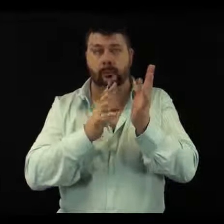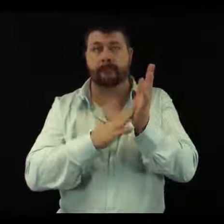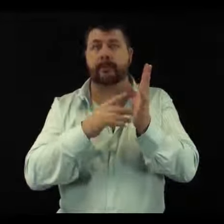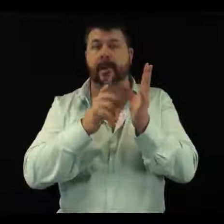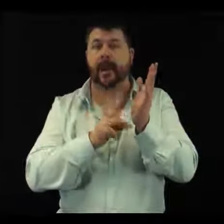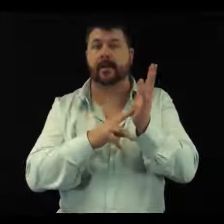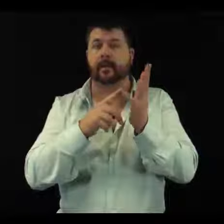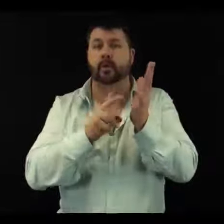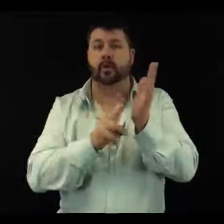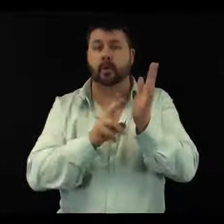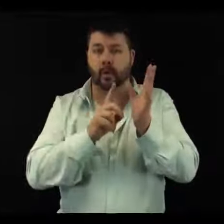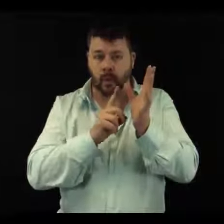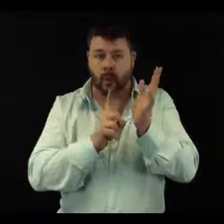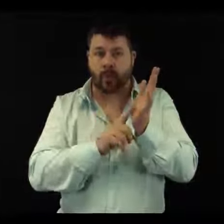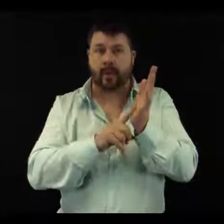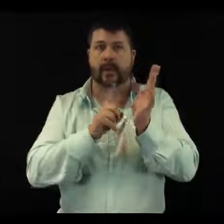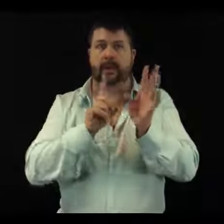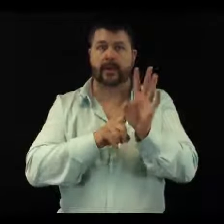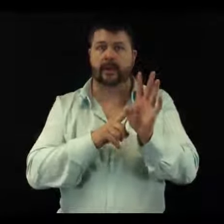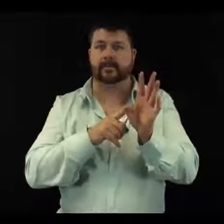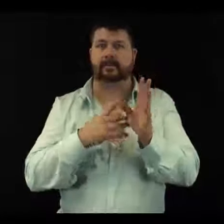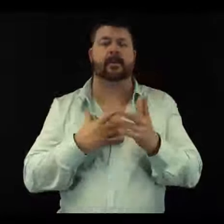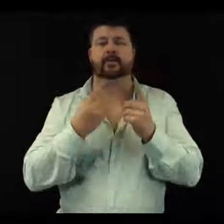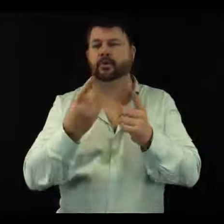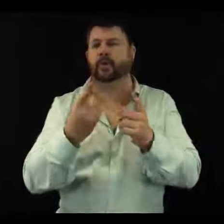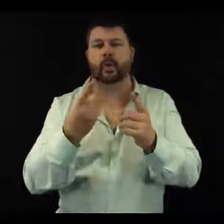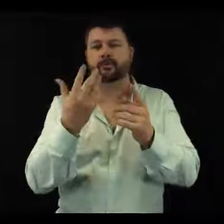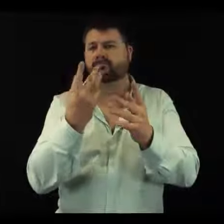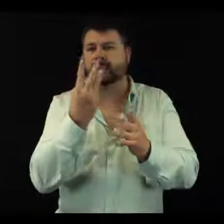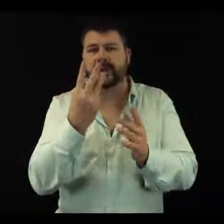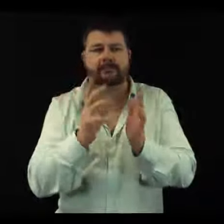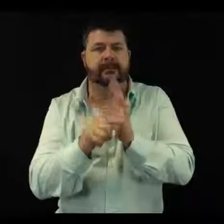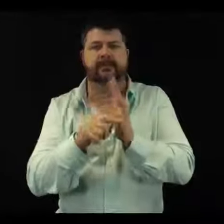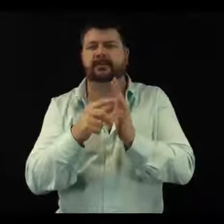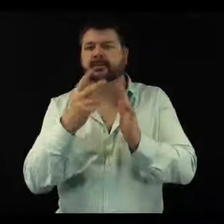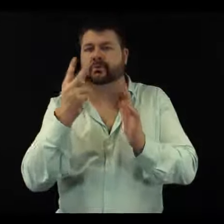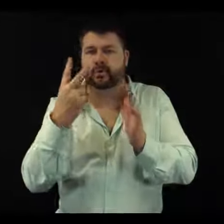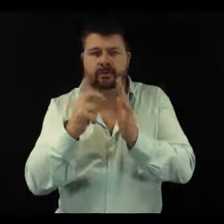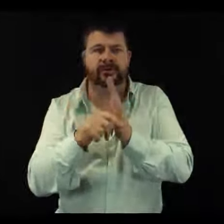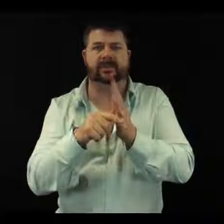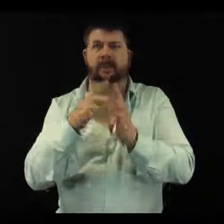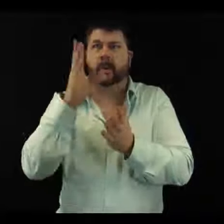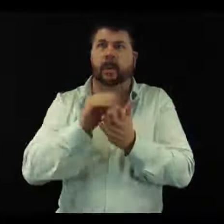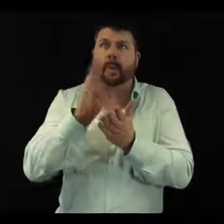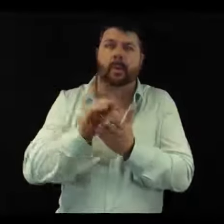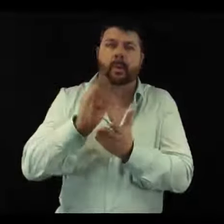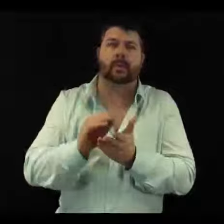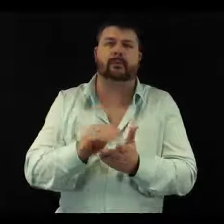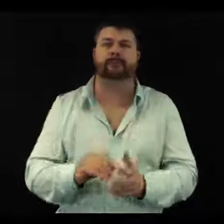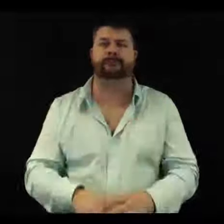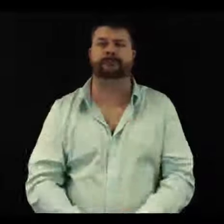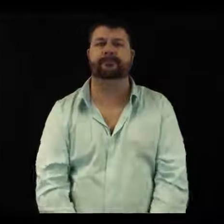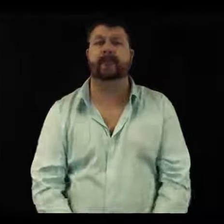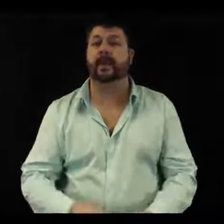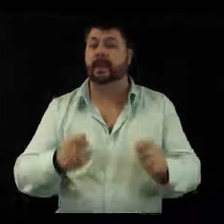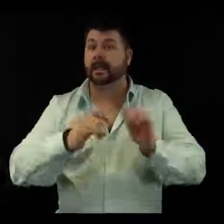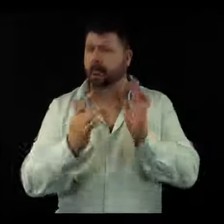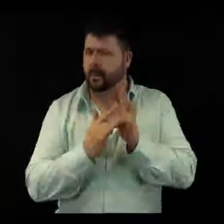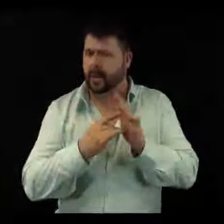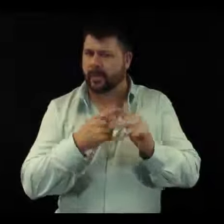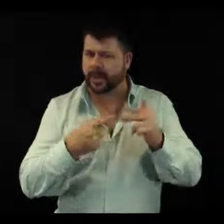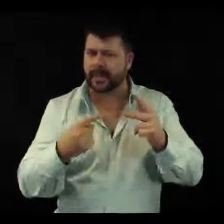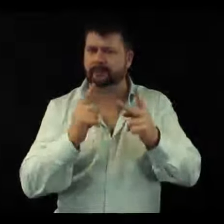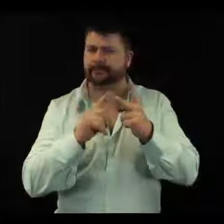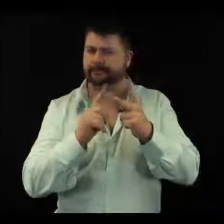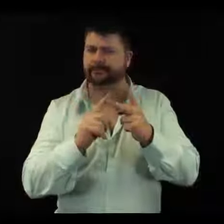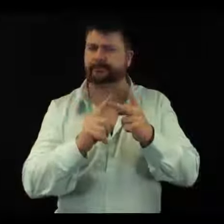to conserve battery life a little, then leave Push off and choose every 15 minutes from the Fetch options below. As